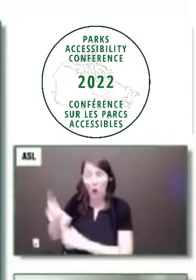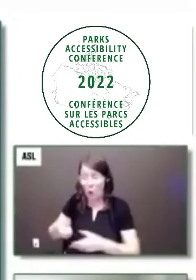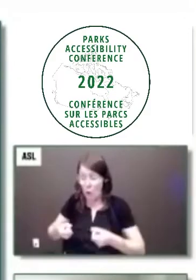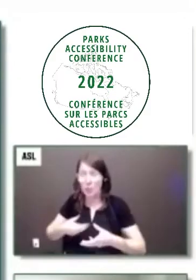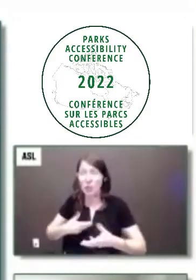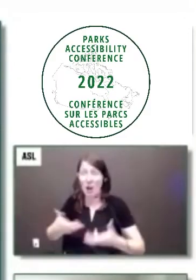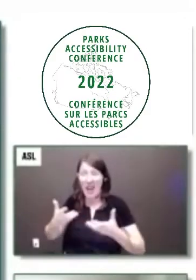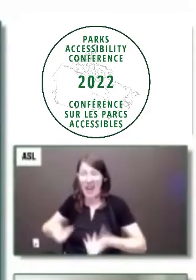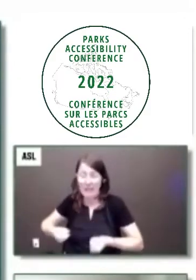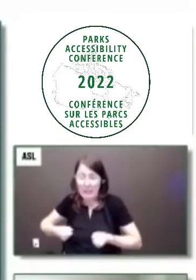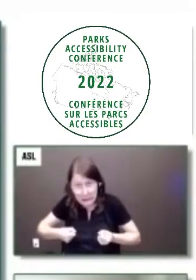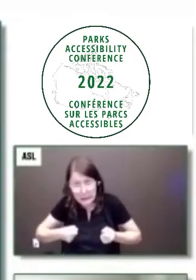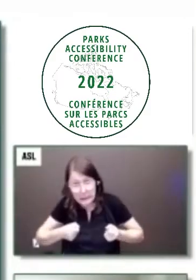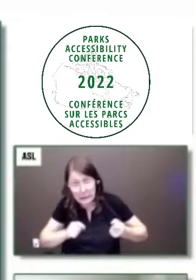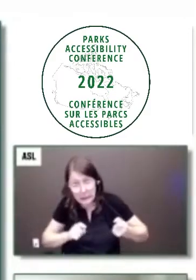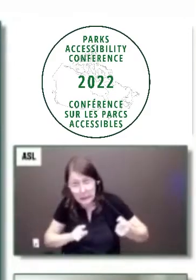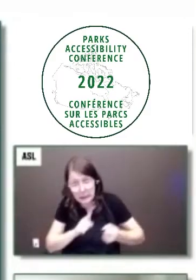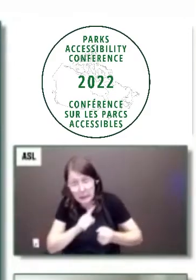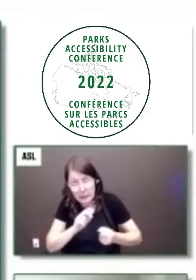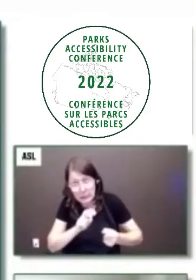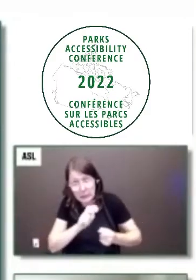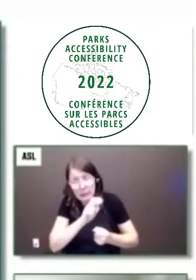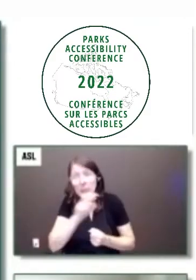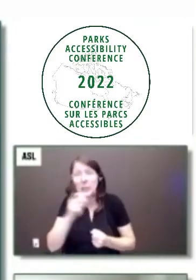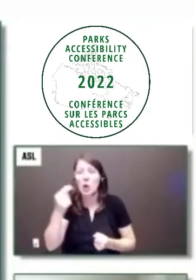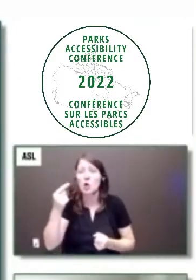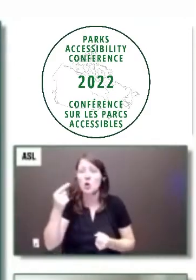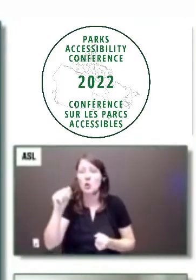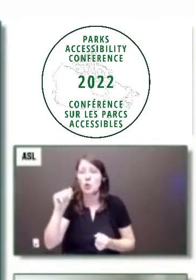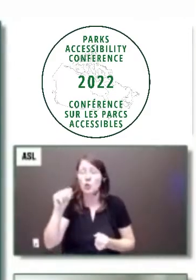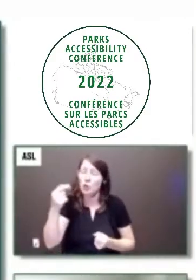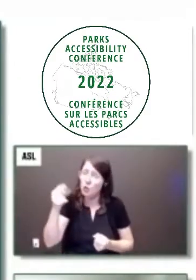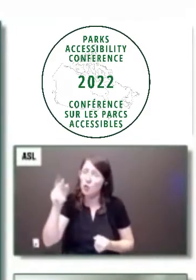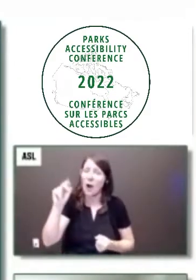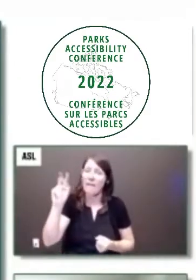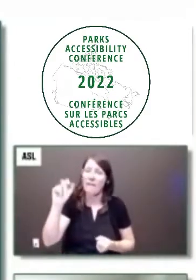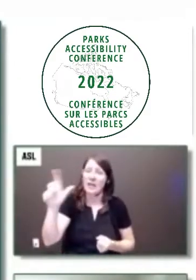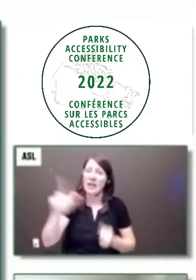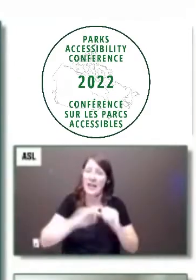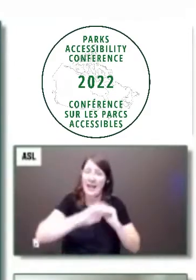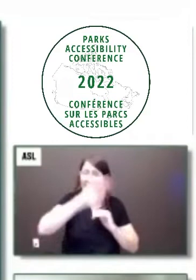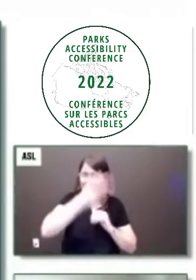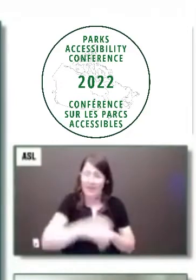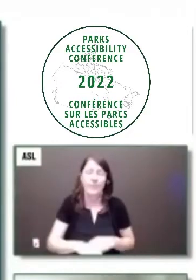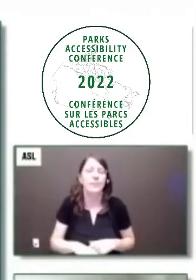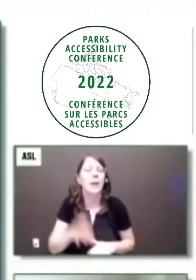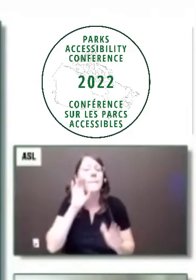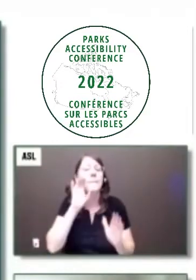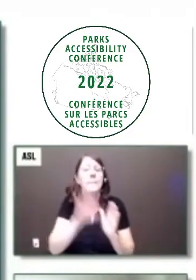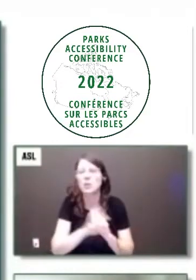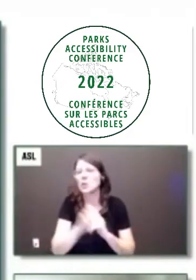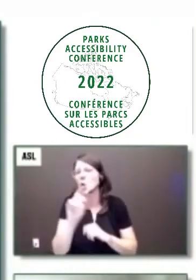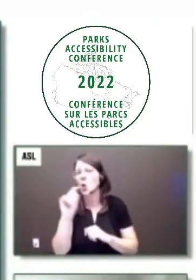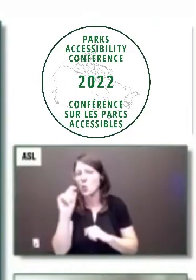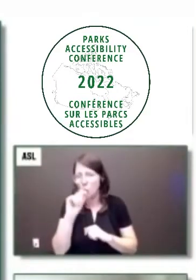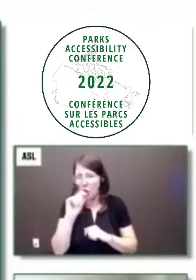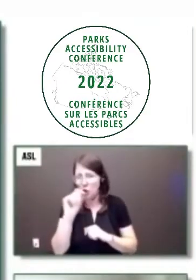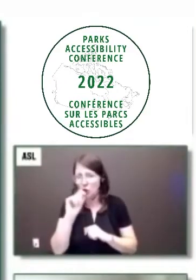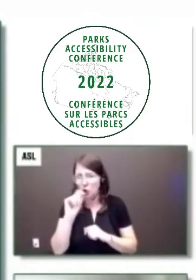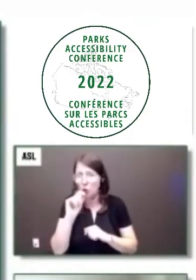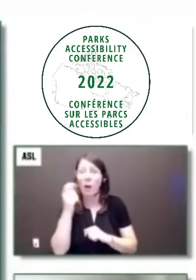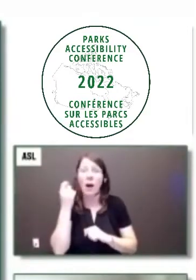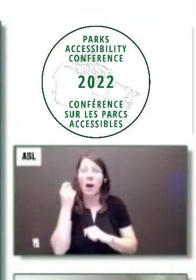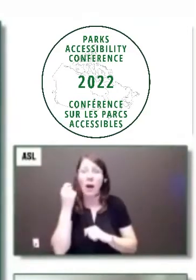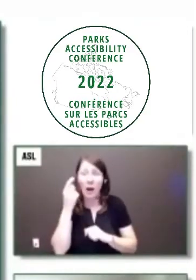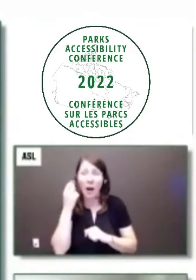easy. So the image is of a small washroom with an accessible washroom sign that is about 3 feet off the ground on a concrete